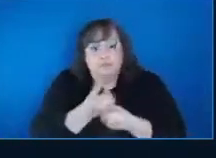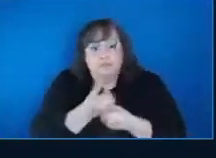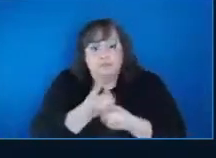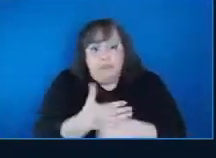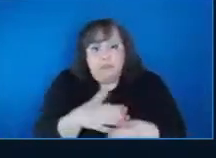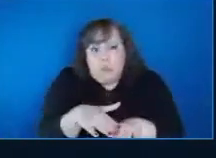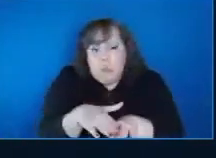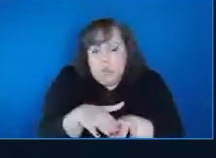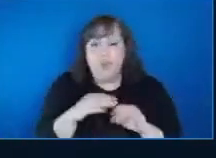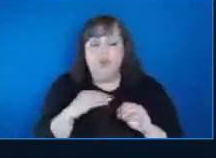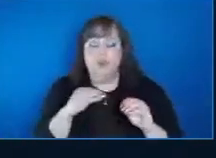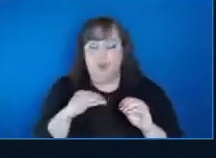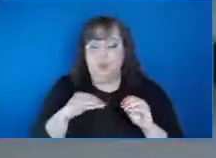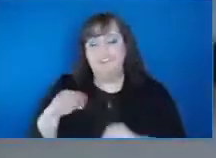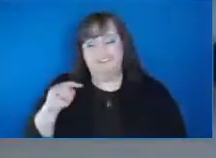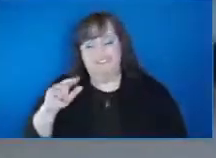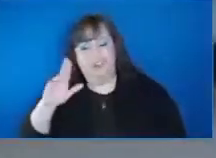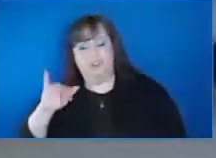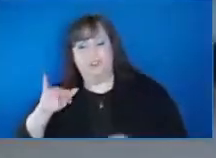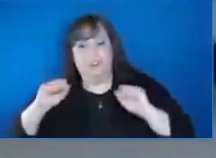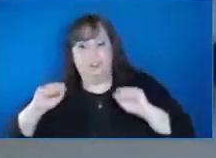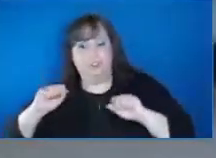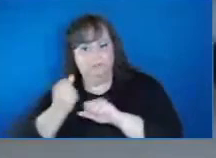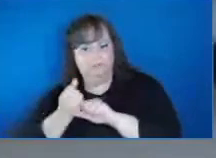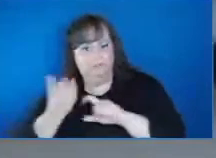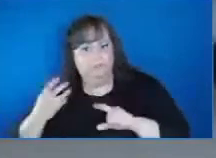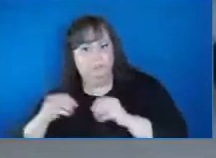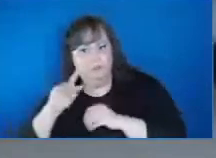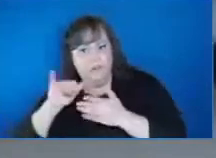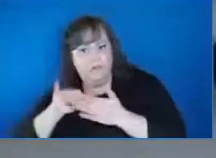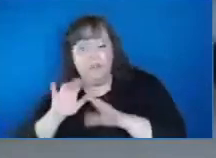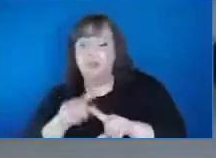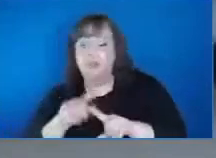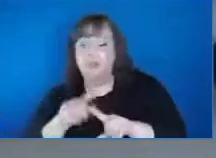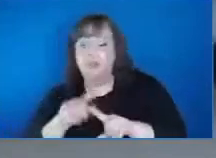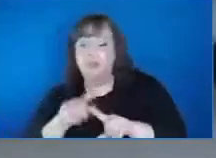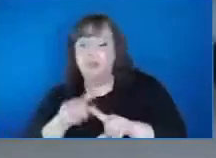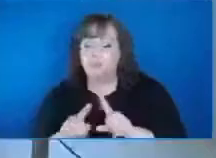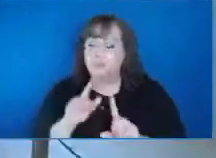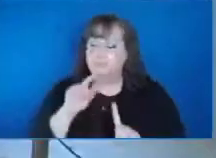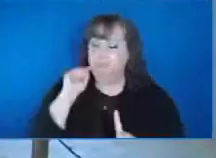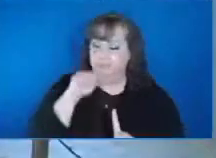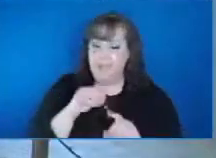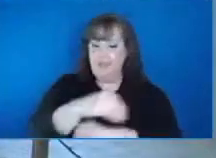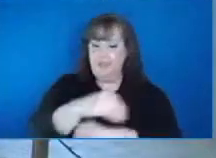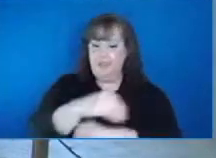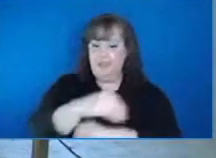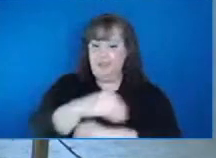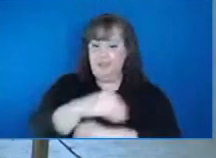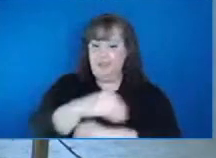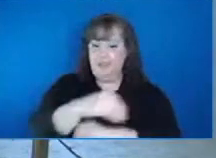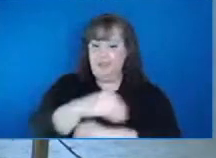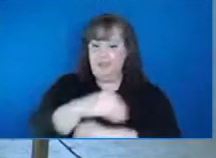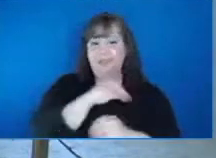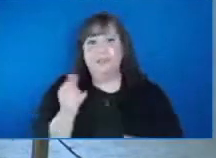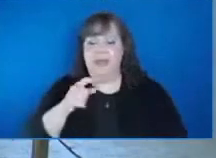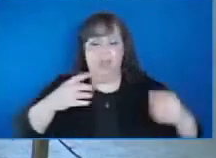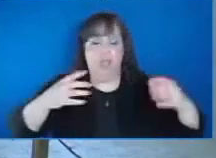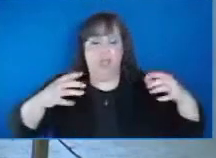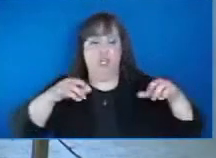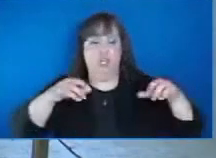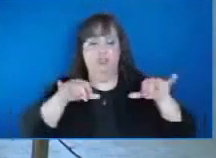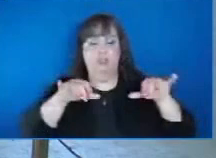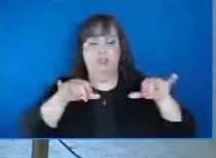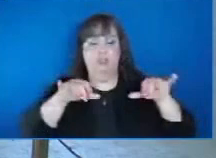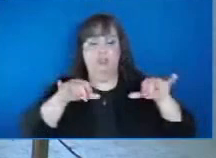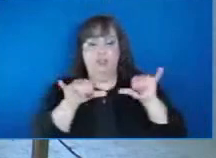around. But overall, this whole system, the Didymos is like a half a mile across. It's big compared to Dimorphos. Mm-hmm. So when